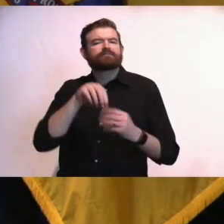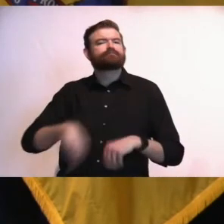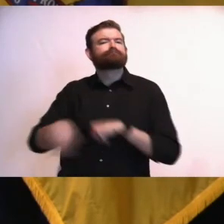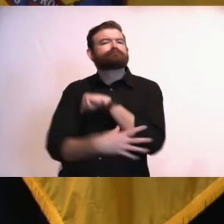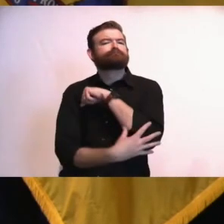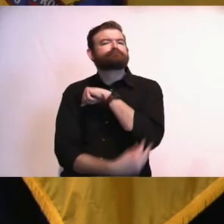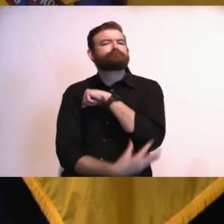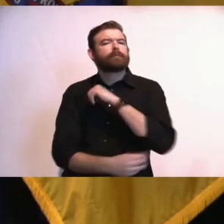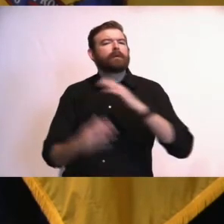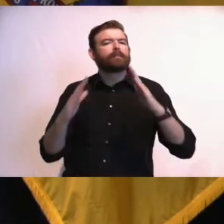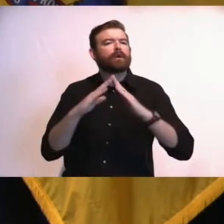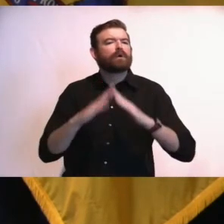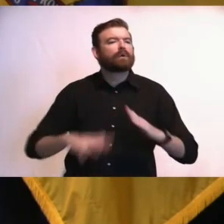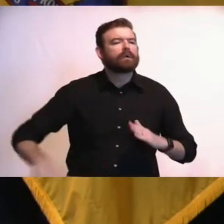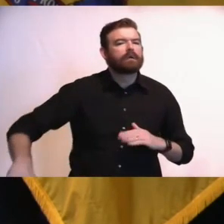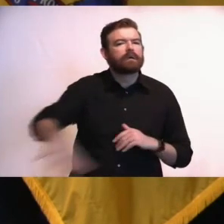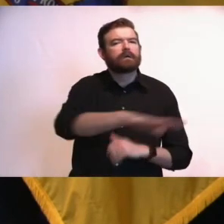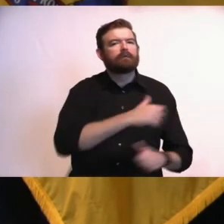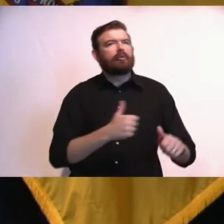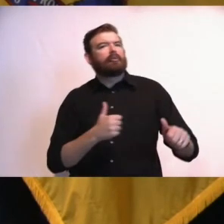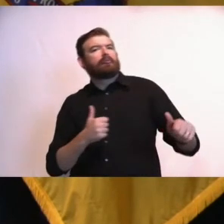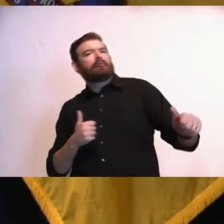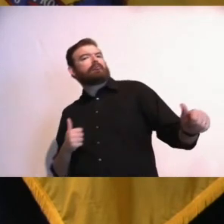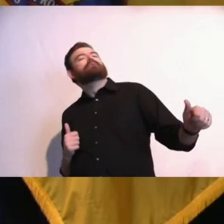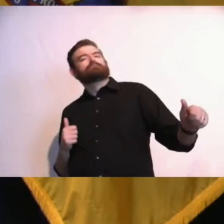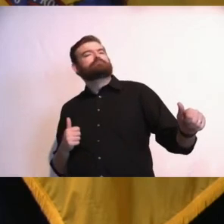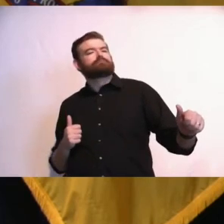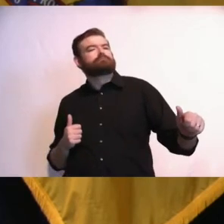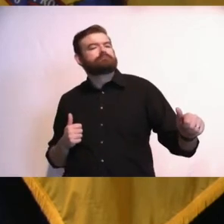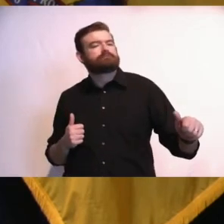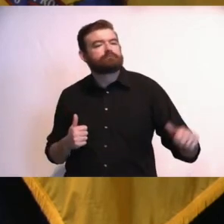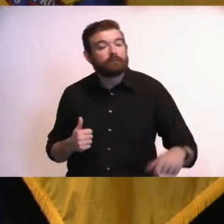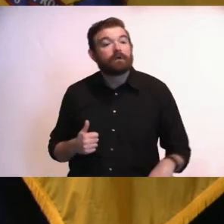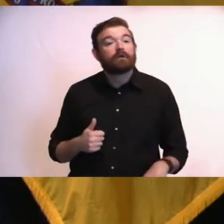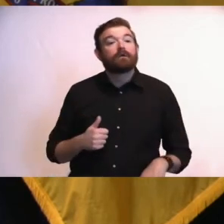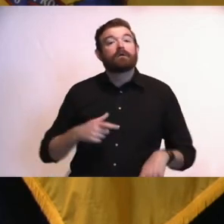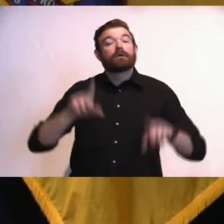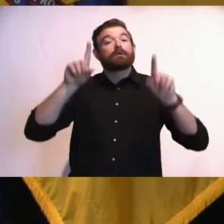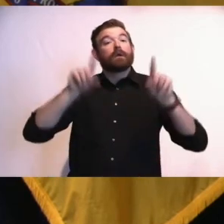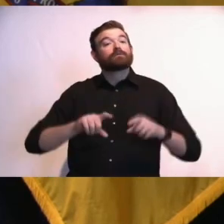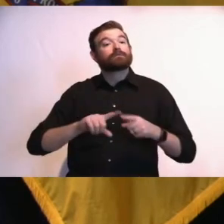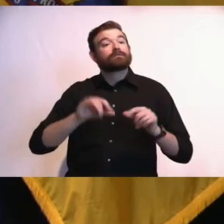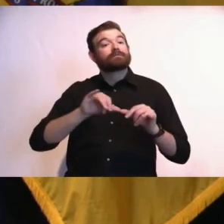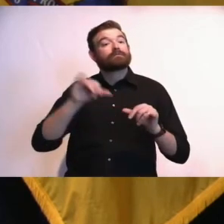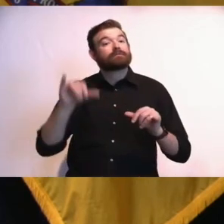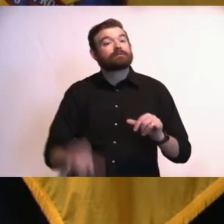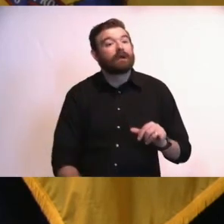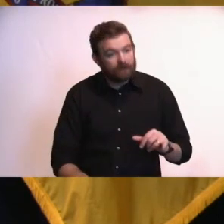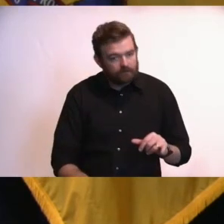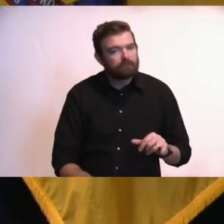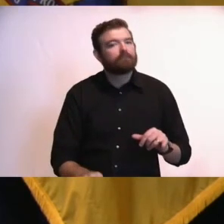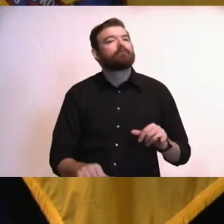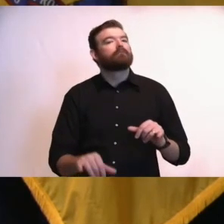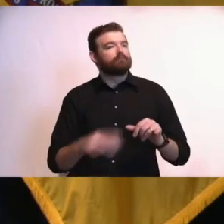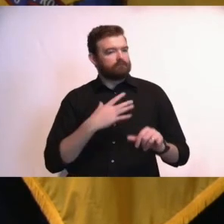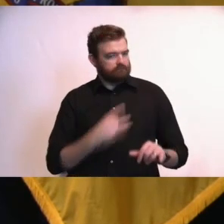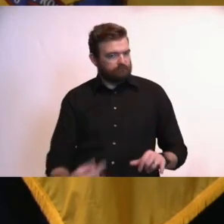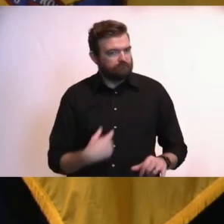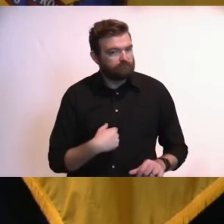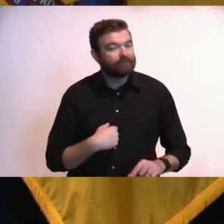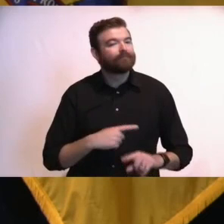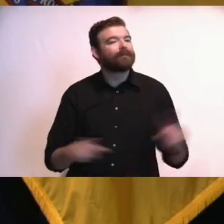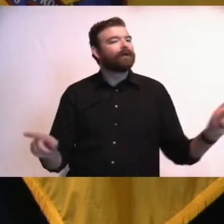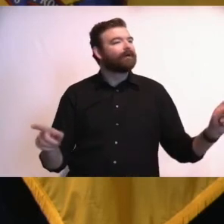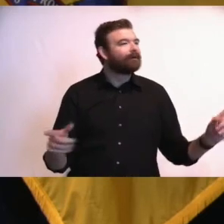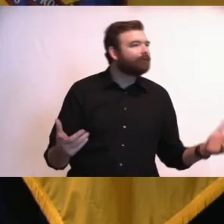stay. We support it, we like it, but the constraining factors are nurses who are overwhelmed, and probably even